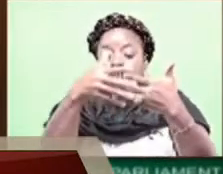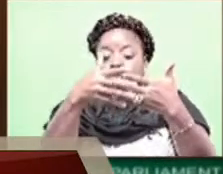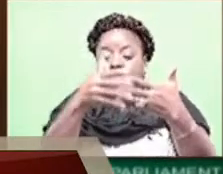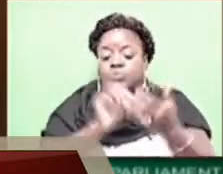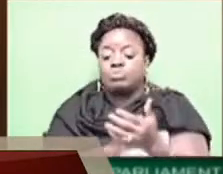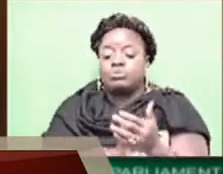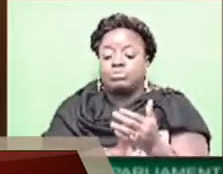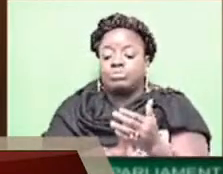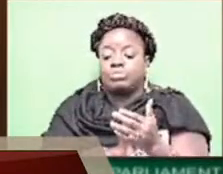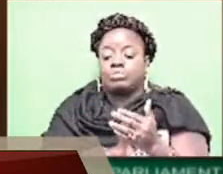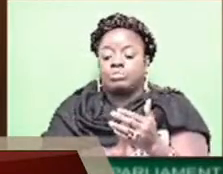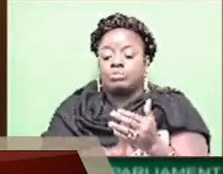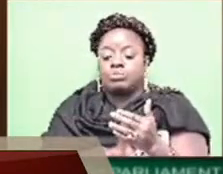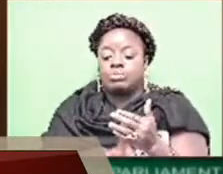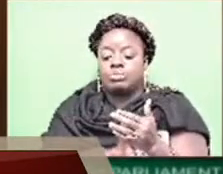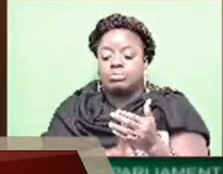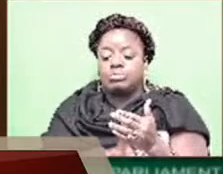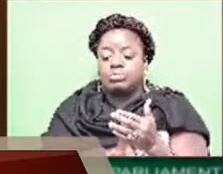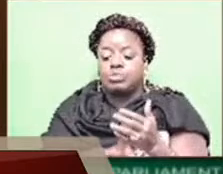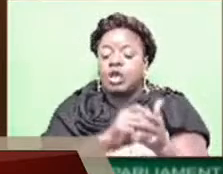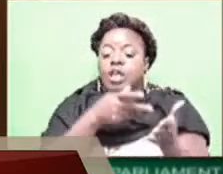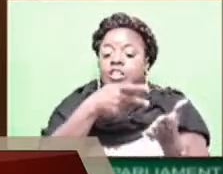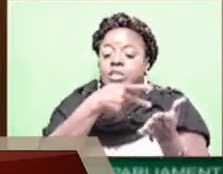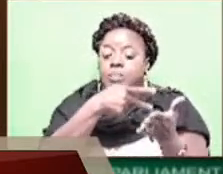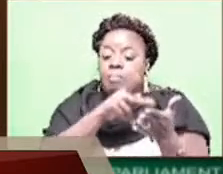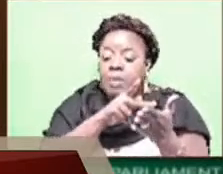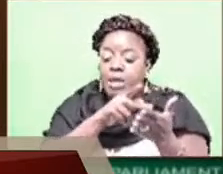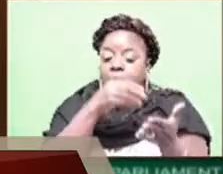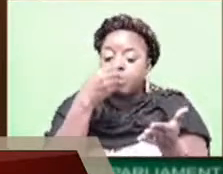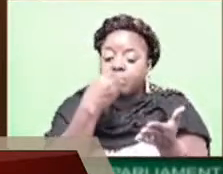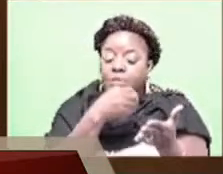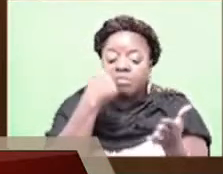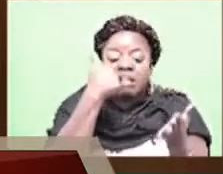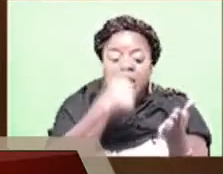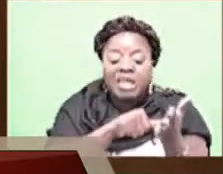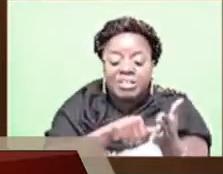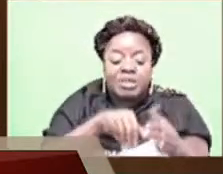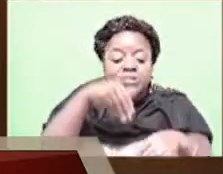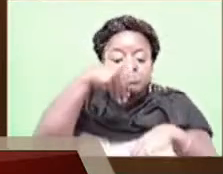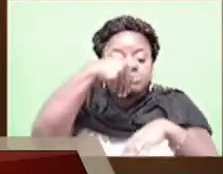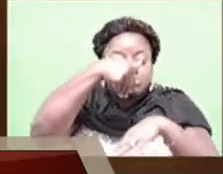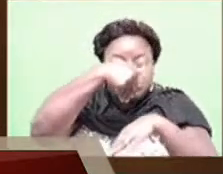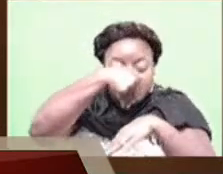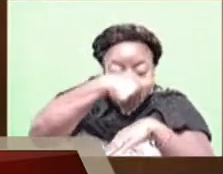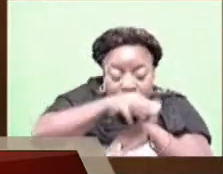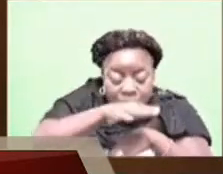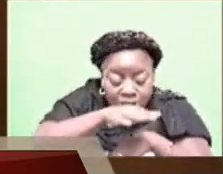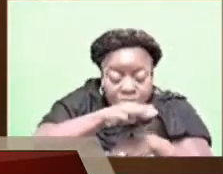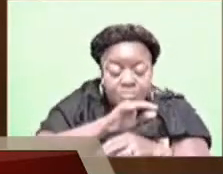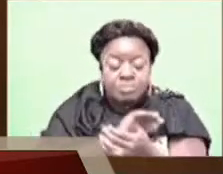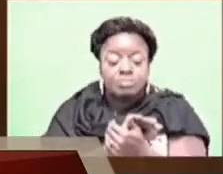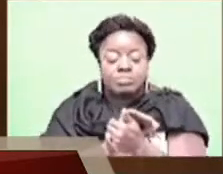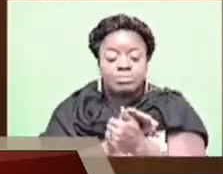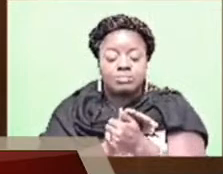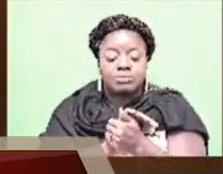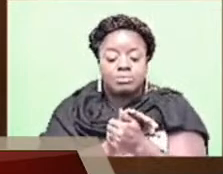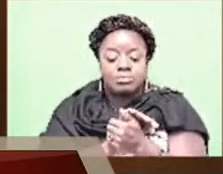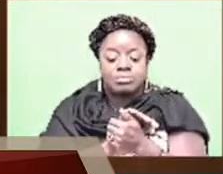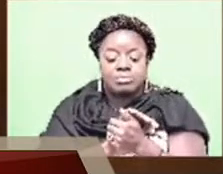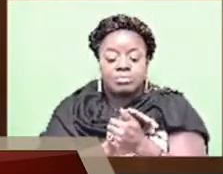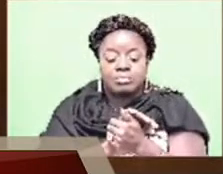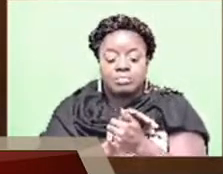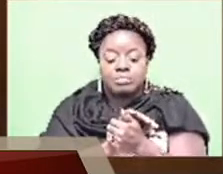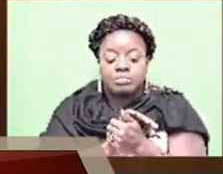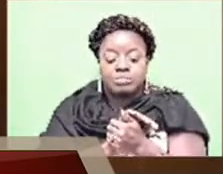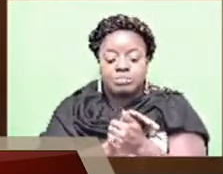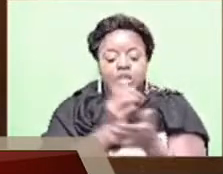prescribe fixed penalty notices, administrative route, with charges identified in